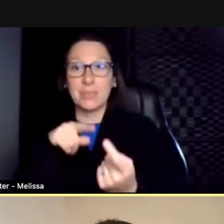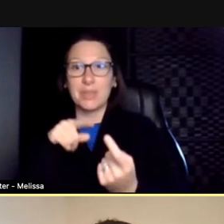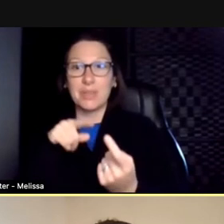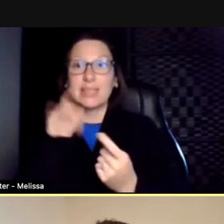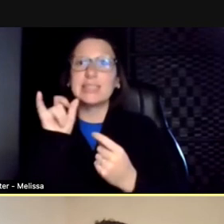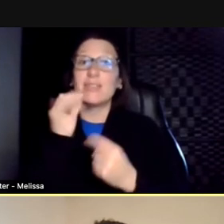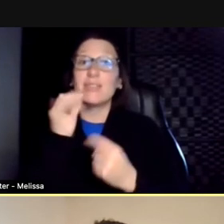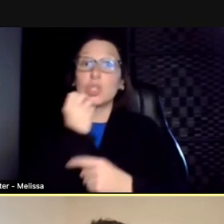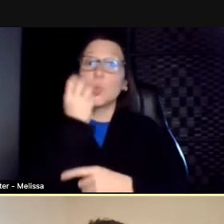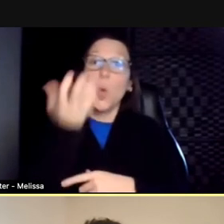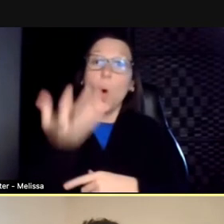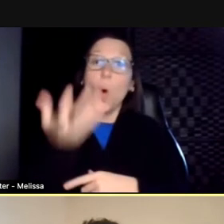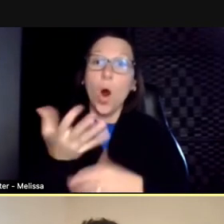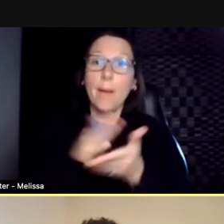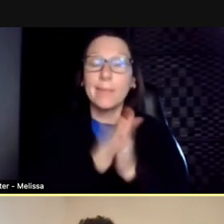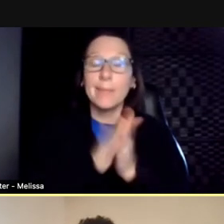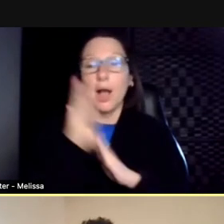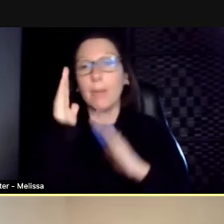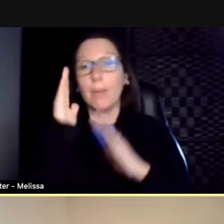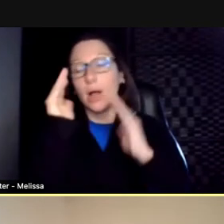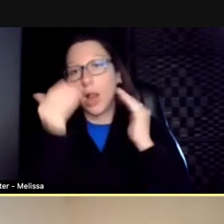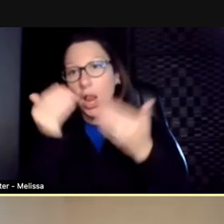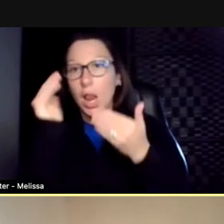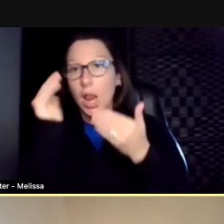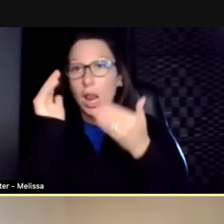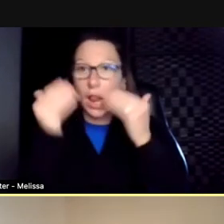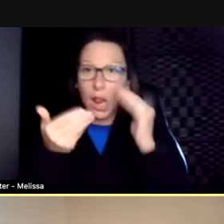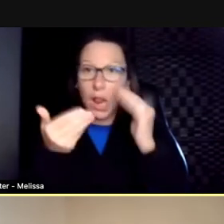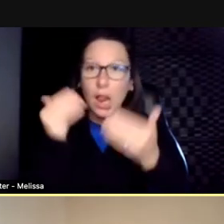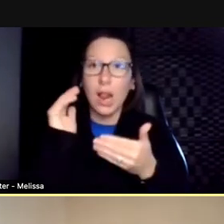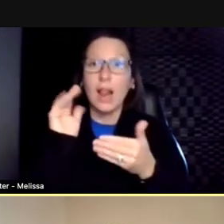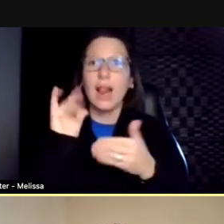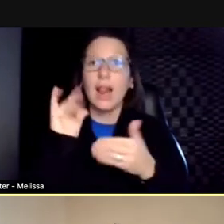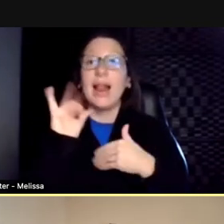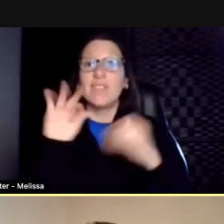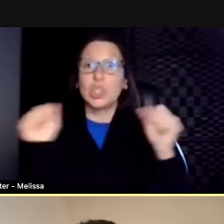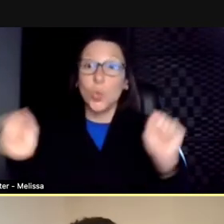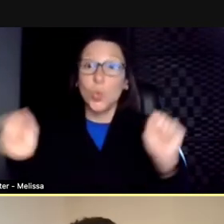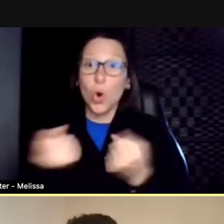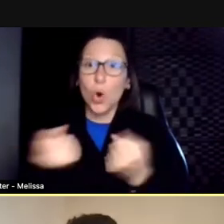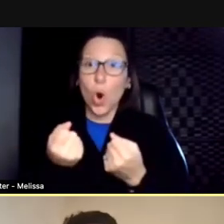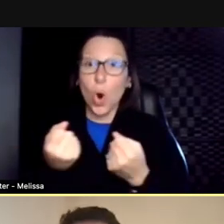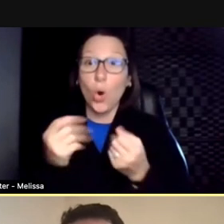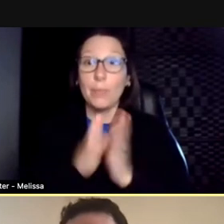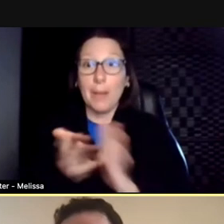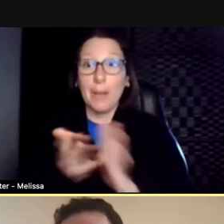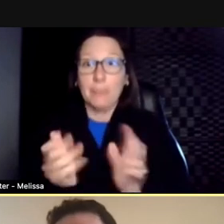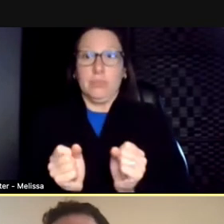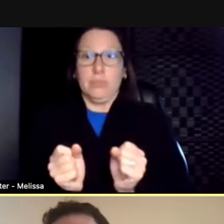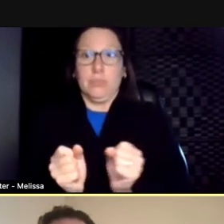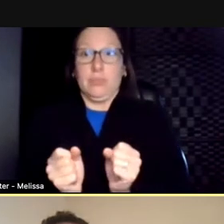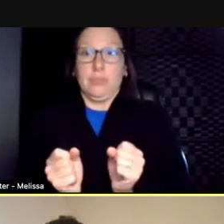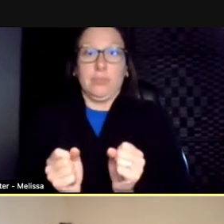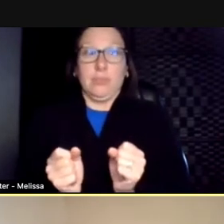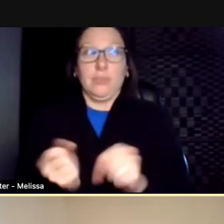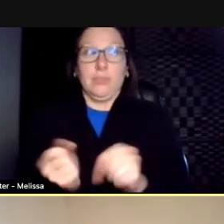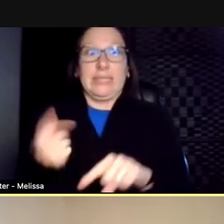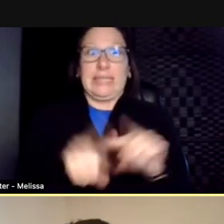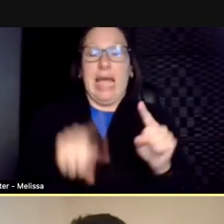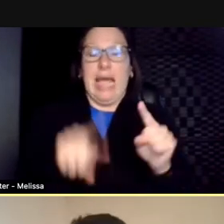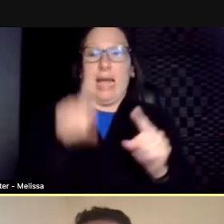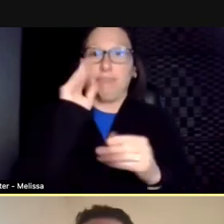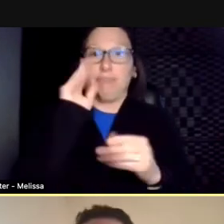drowsy, right? When it's a little too cold in the room, you get kind of like uptight and shivery, and you're probably not going to fall asleep. But